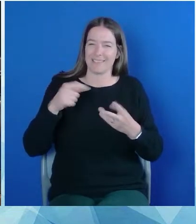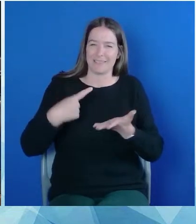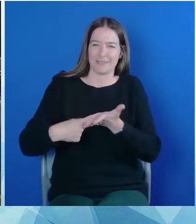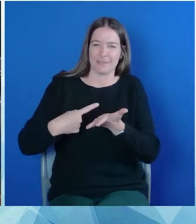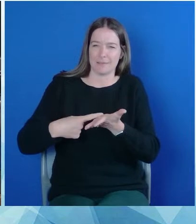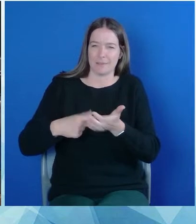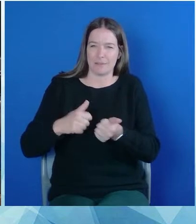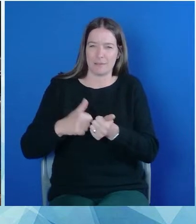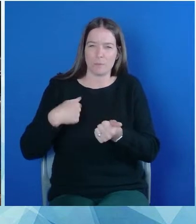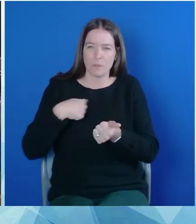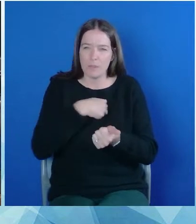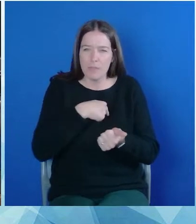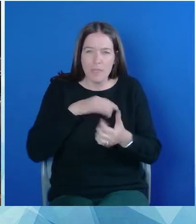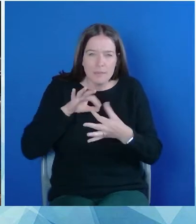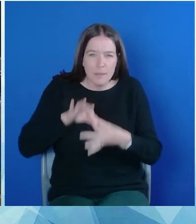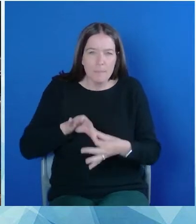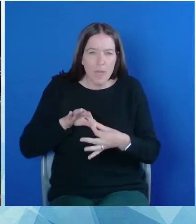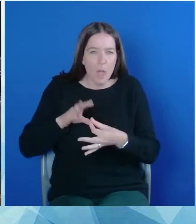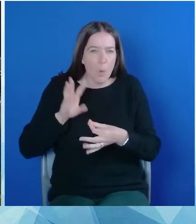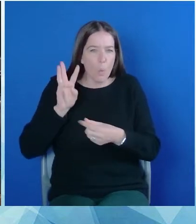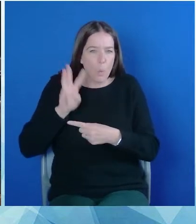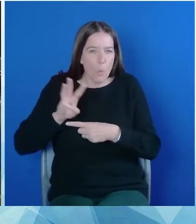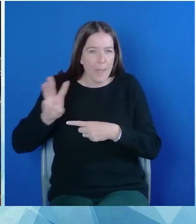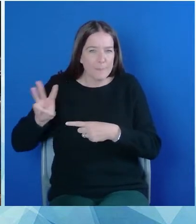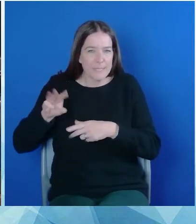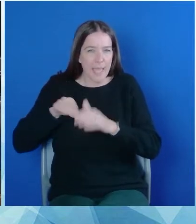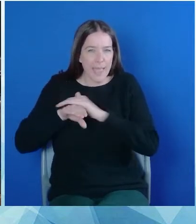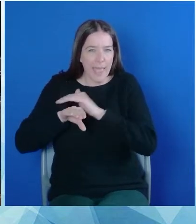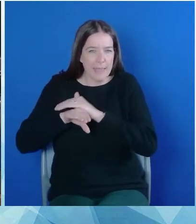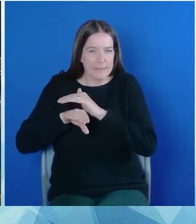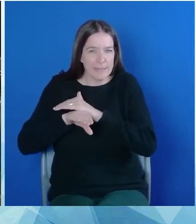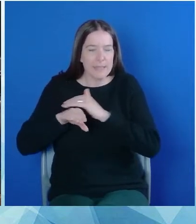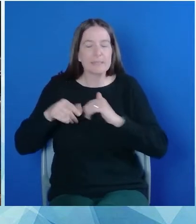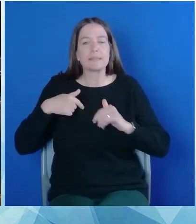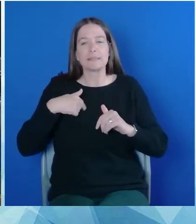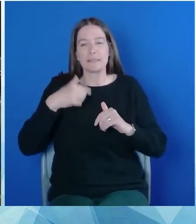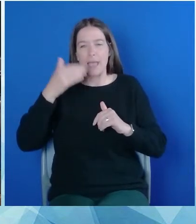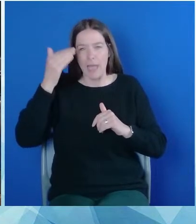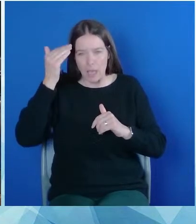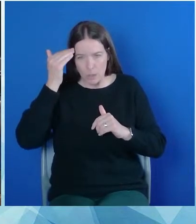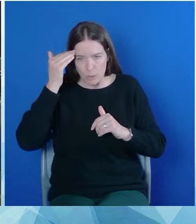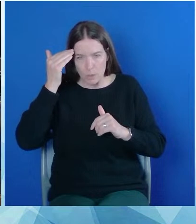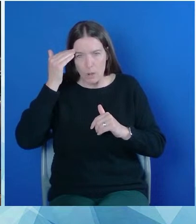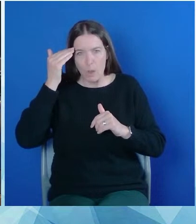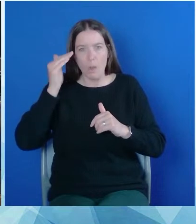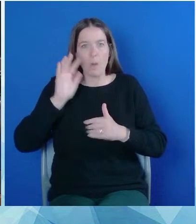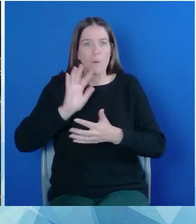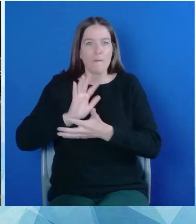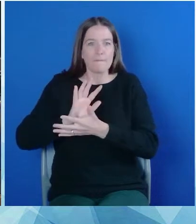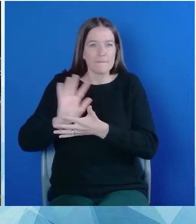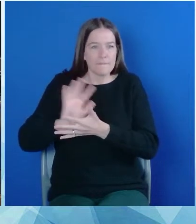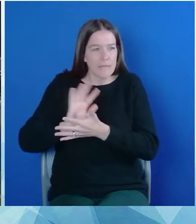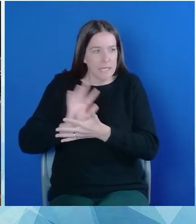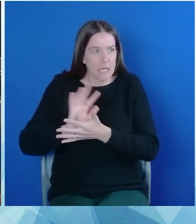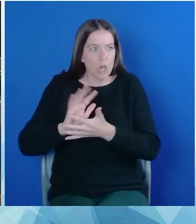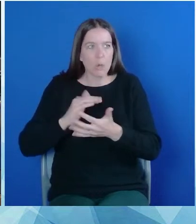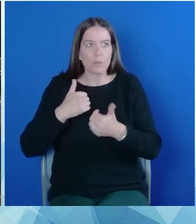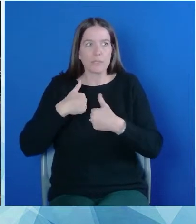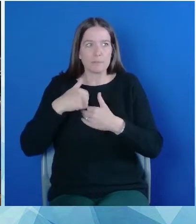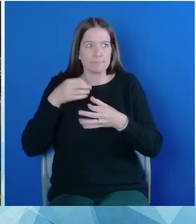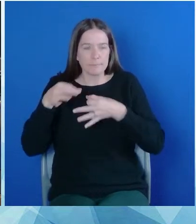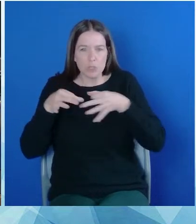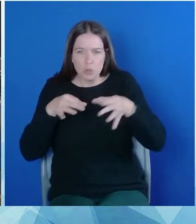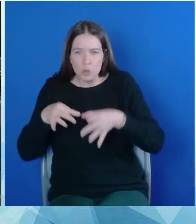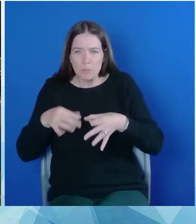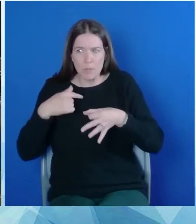is website access. I know that videos are done descriptively, and I'm hoping that things are at least